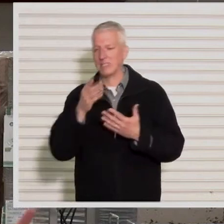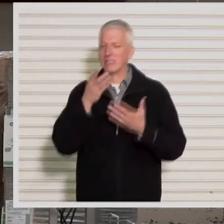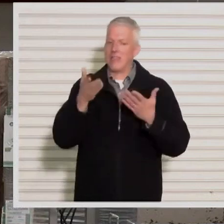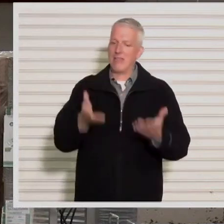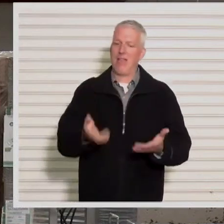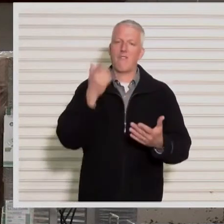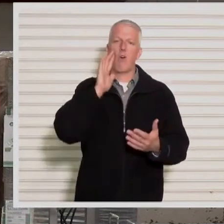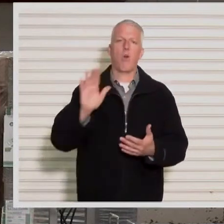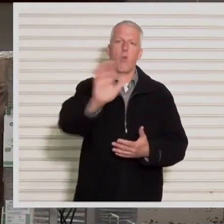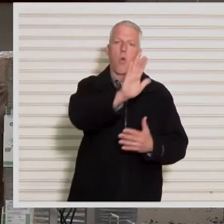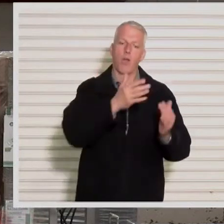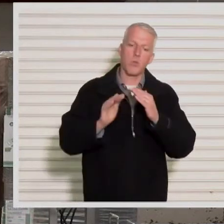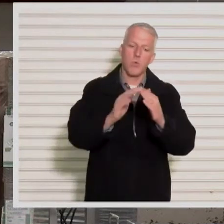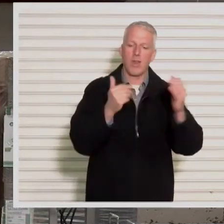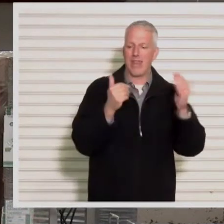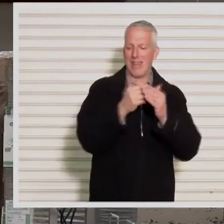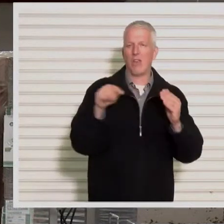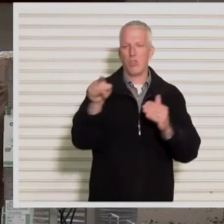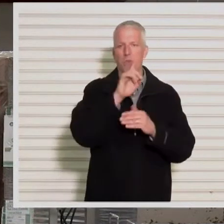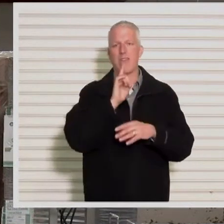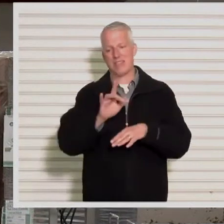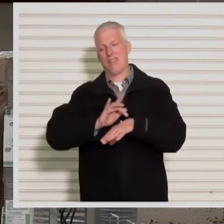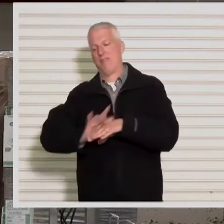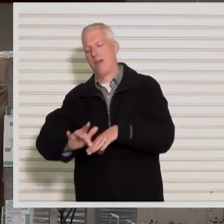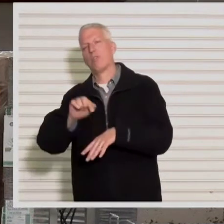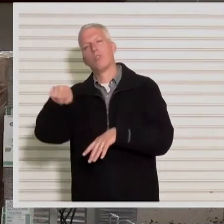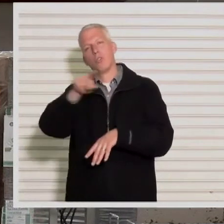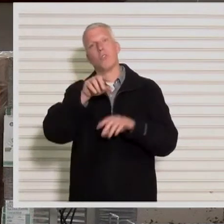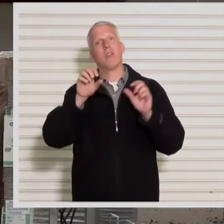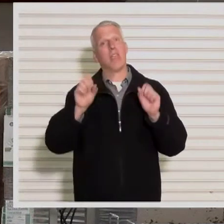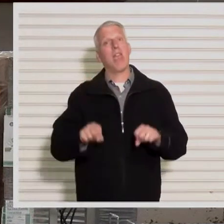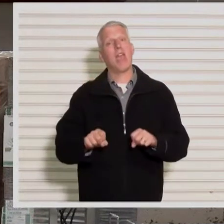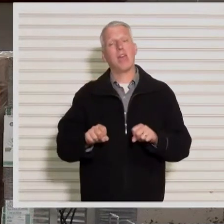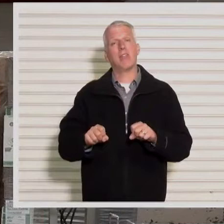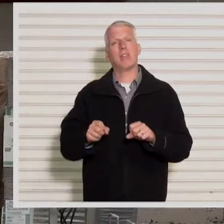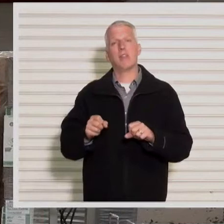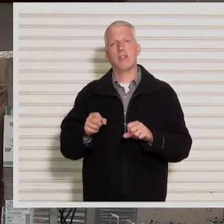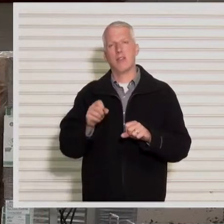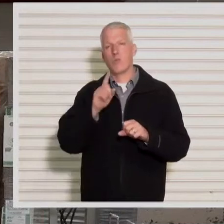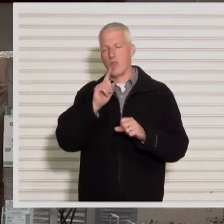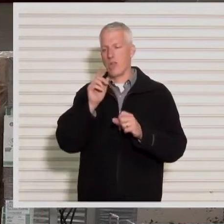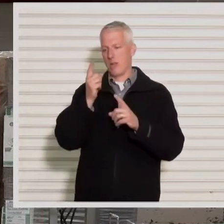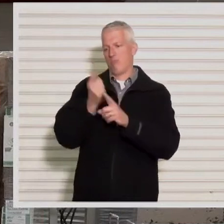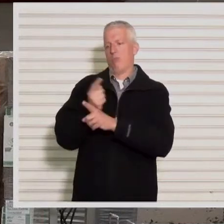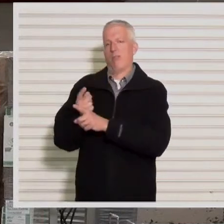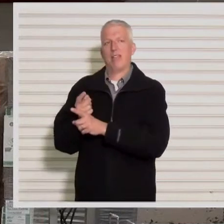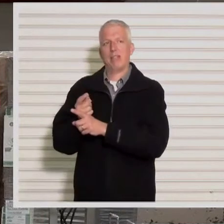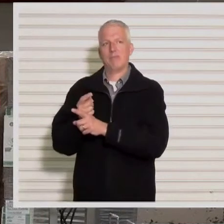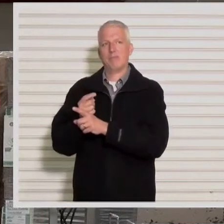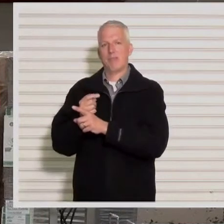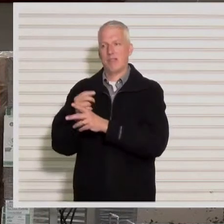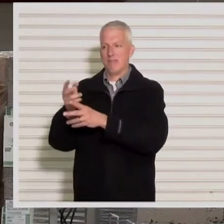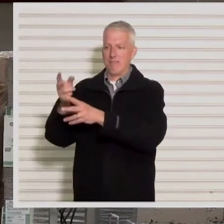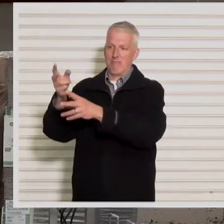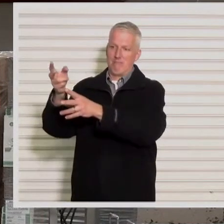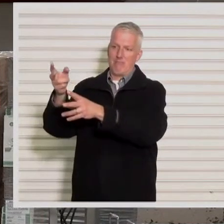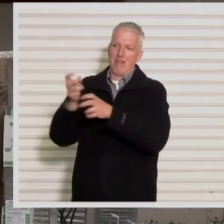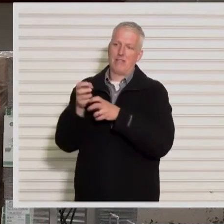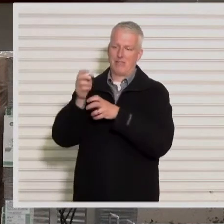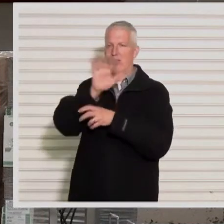community proximate to you is available so that you can appropriately get